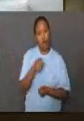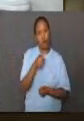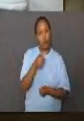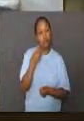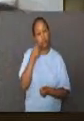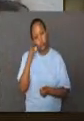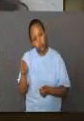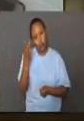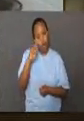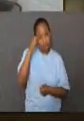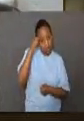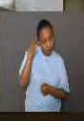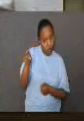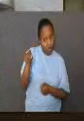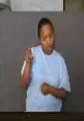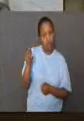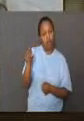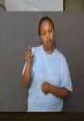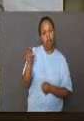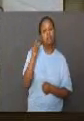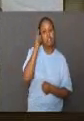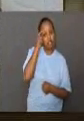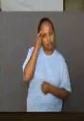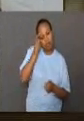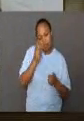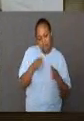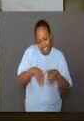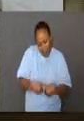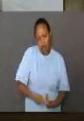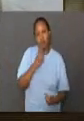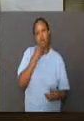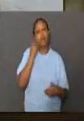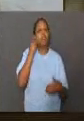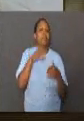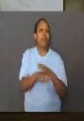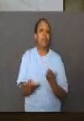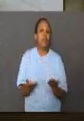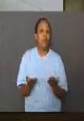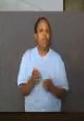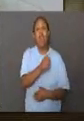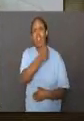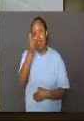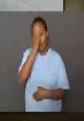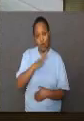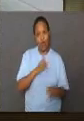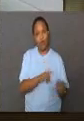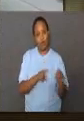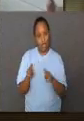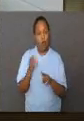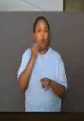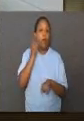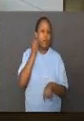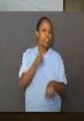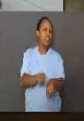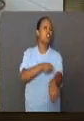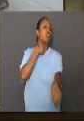or she is likely to be quite tired. If the other person has already been home